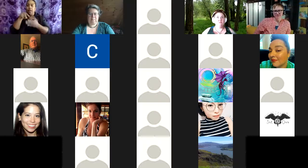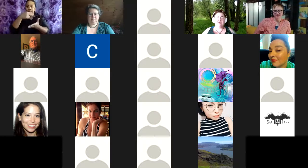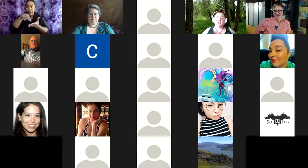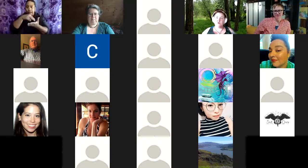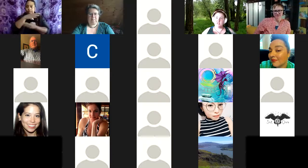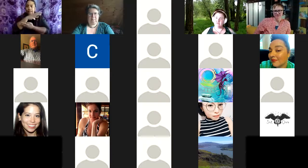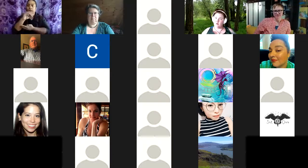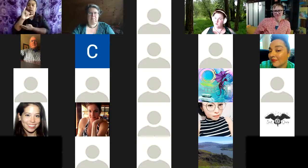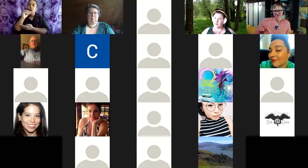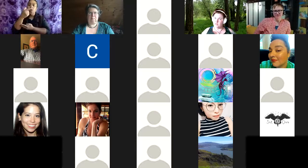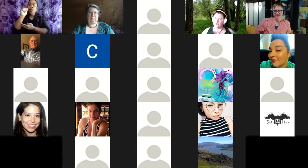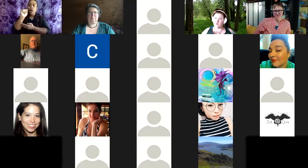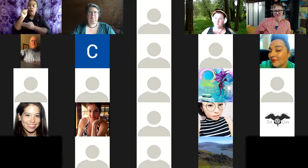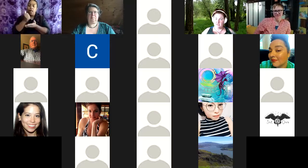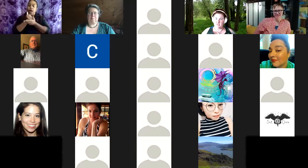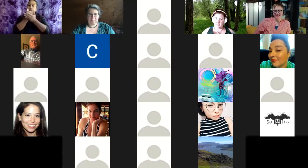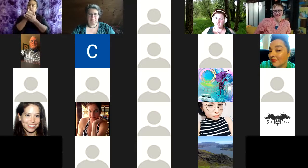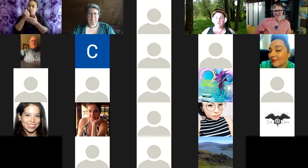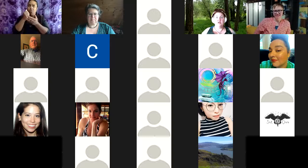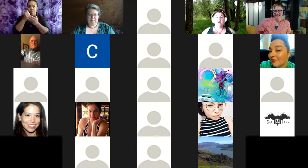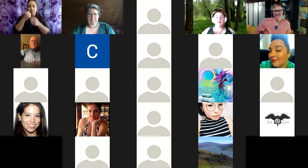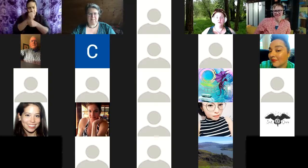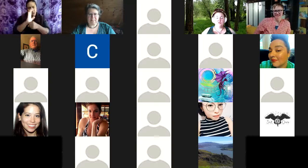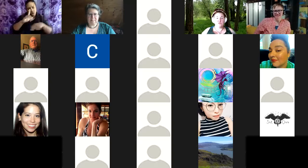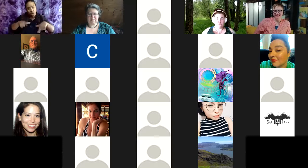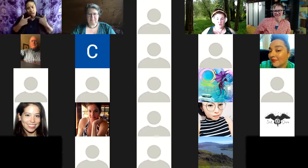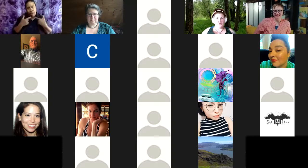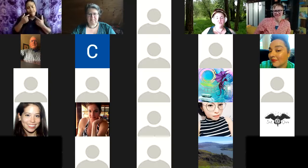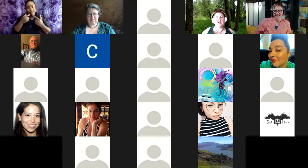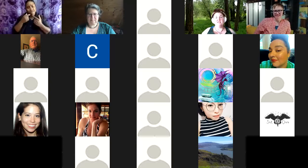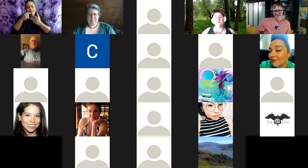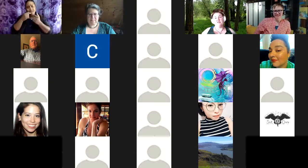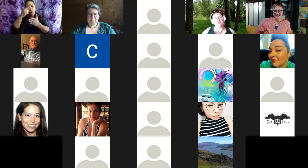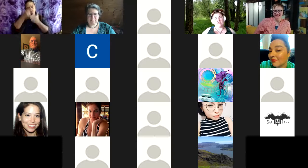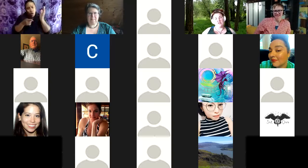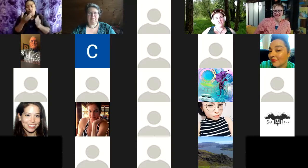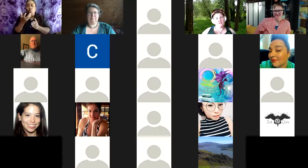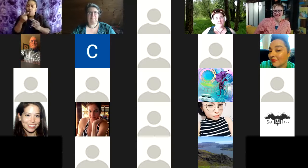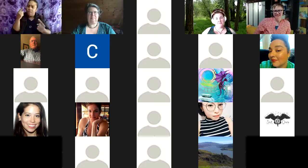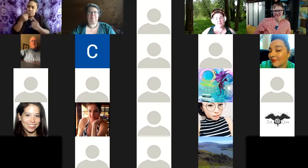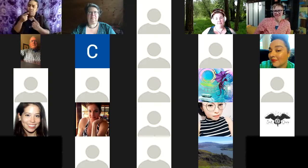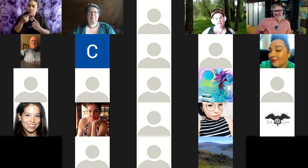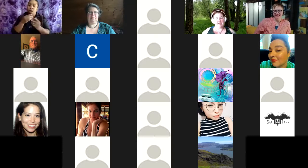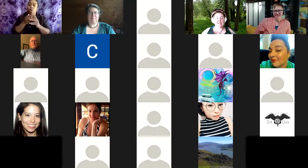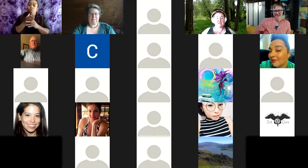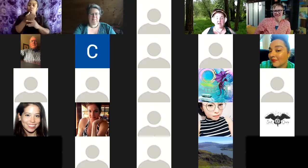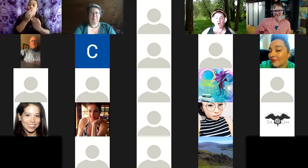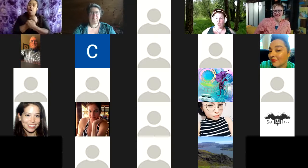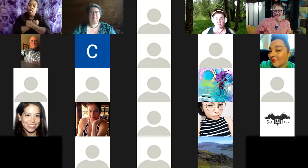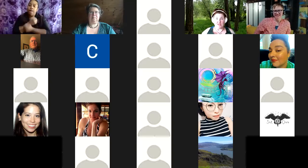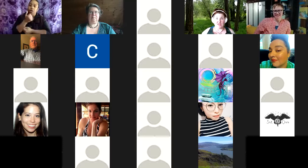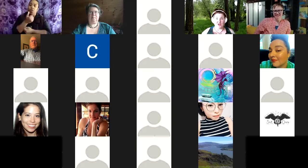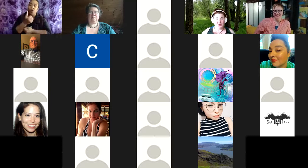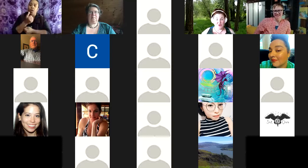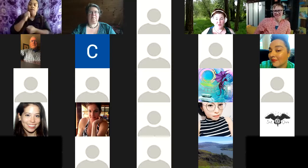you make your life what you want it to be through the lens of loving yourself. That is